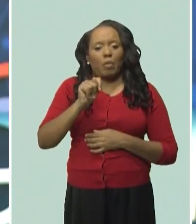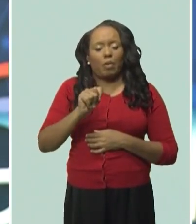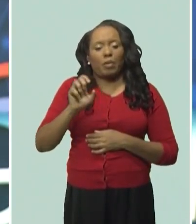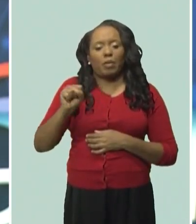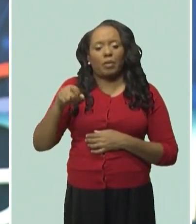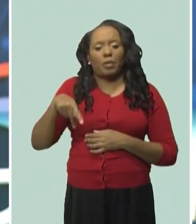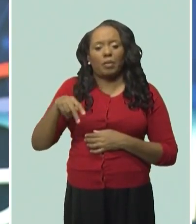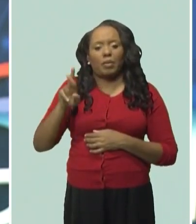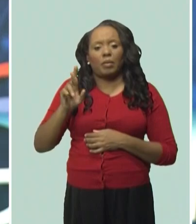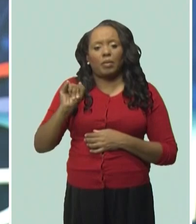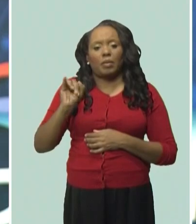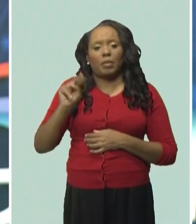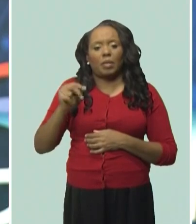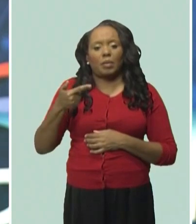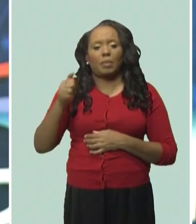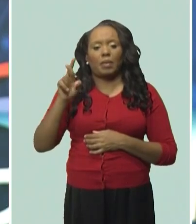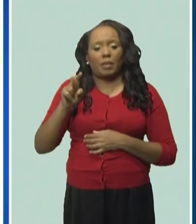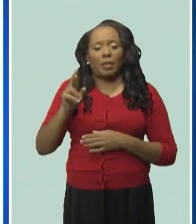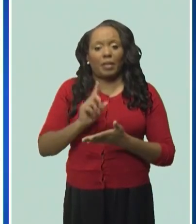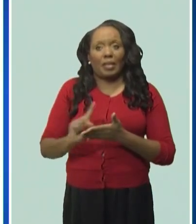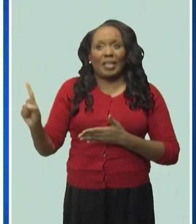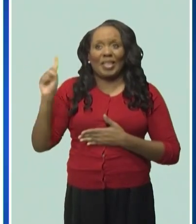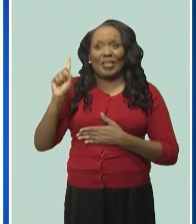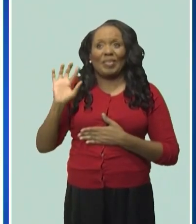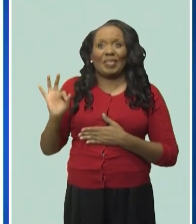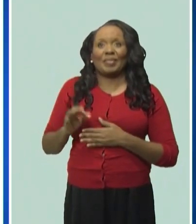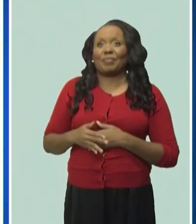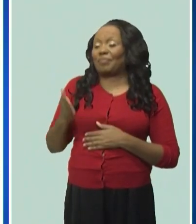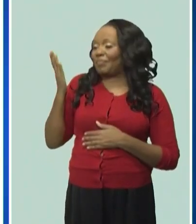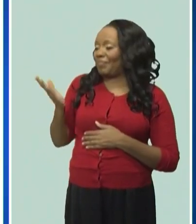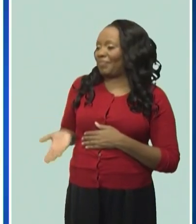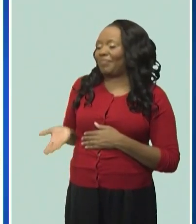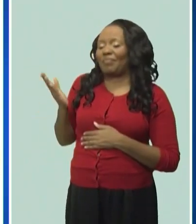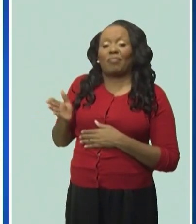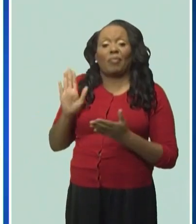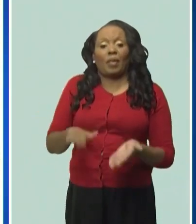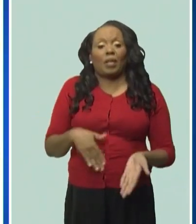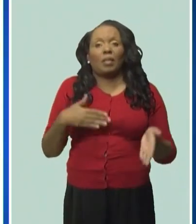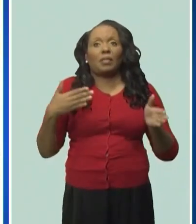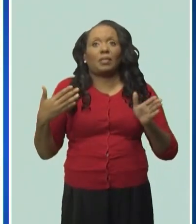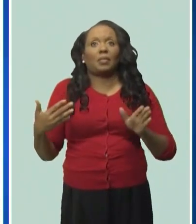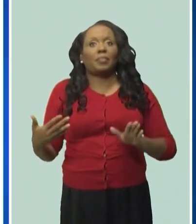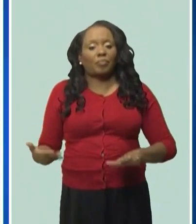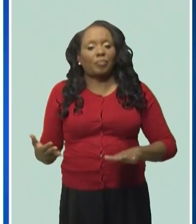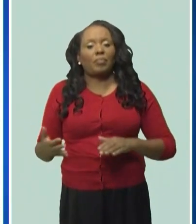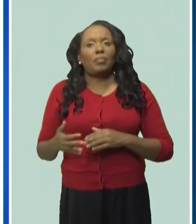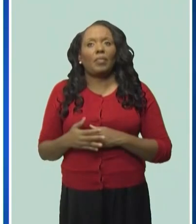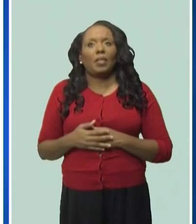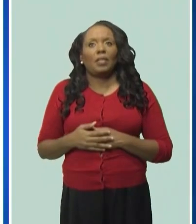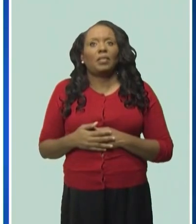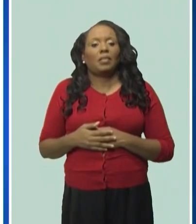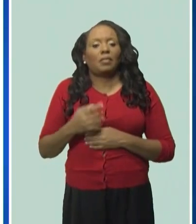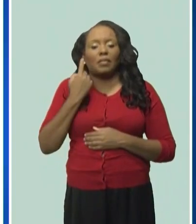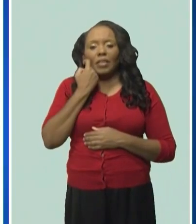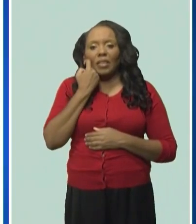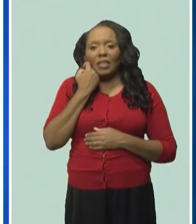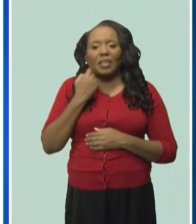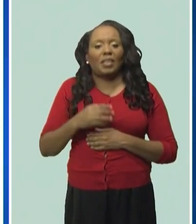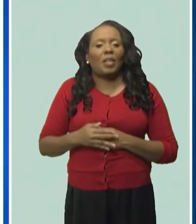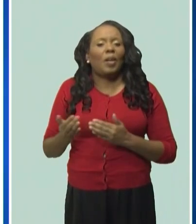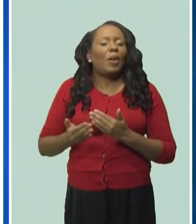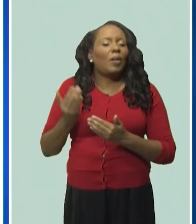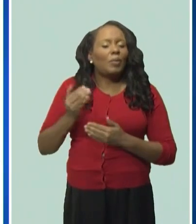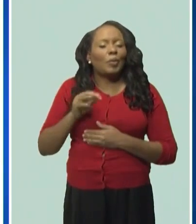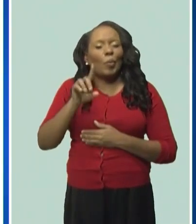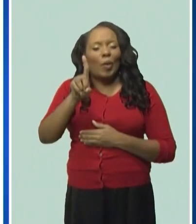Griffith reports. Rupert Sidney Springer died less than 4 weeks shy of his 108th